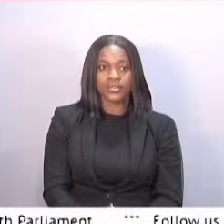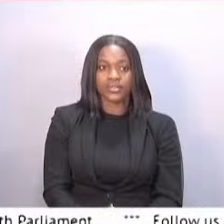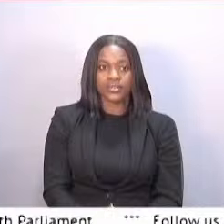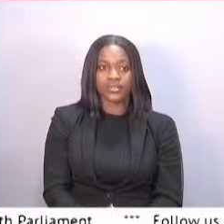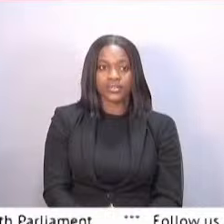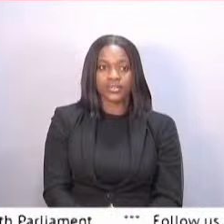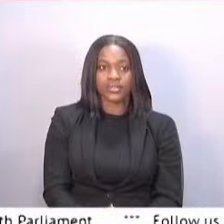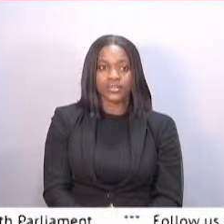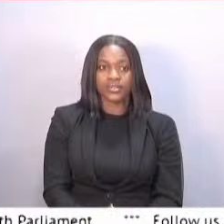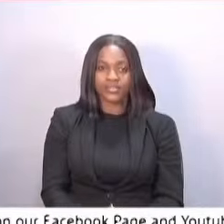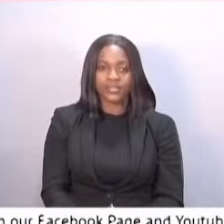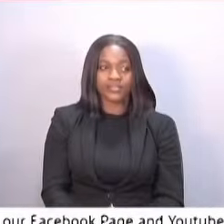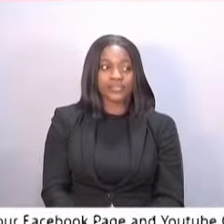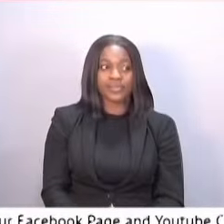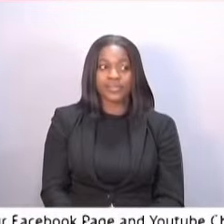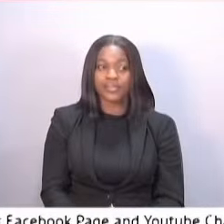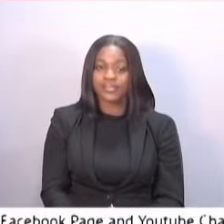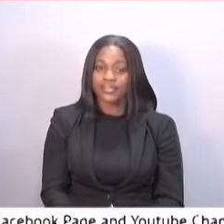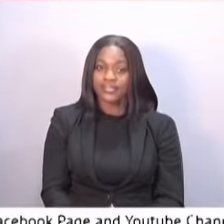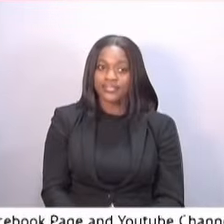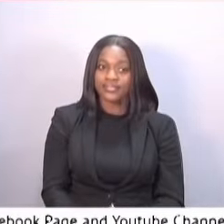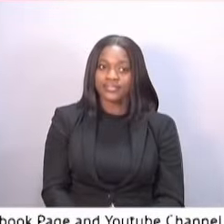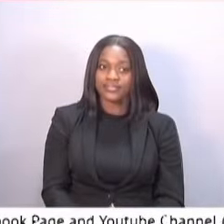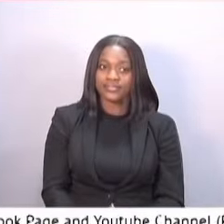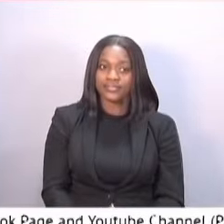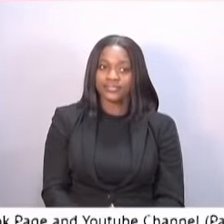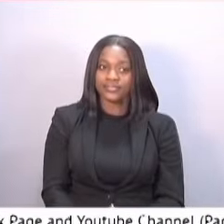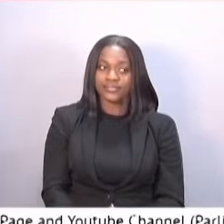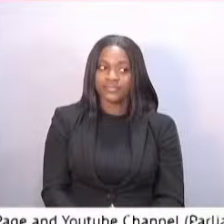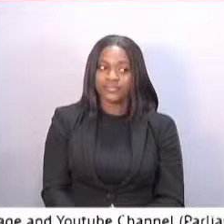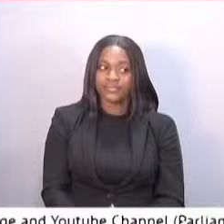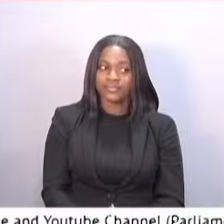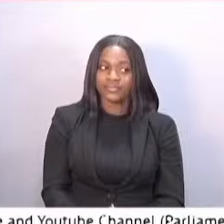Yes, Minister.